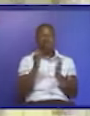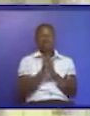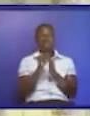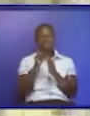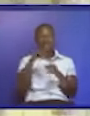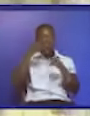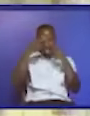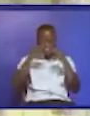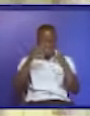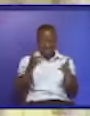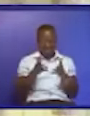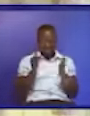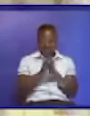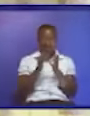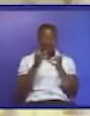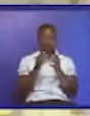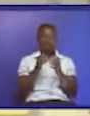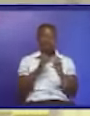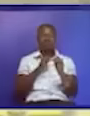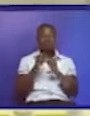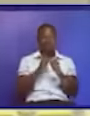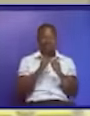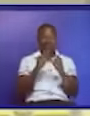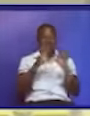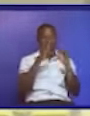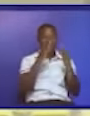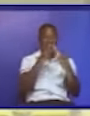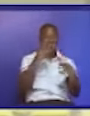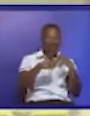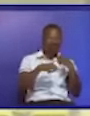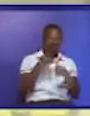this place. Family issues,